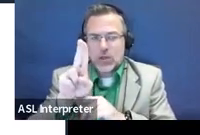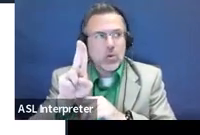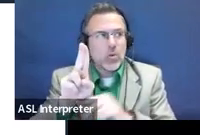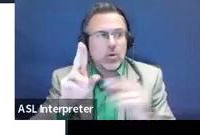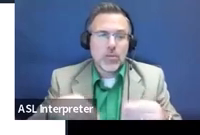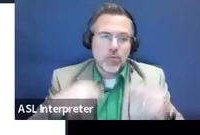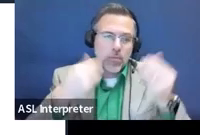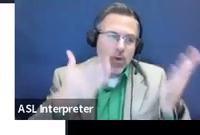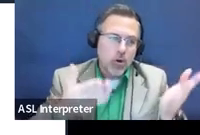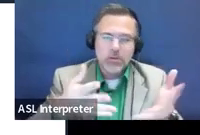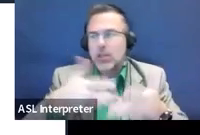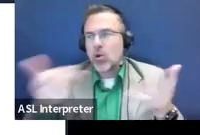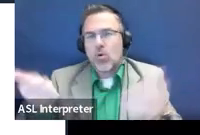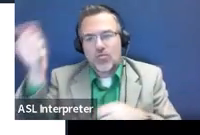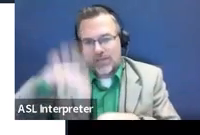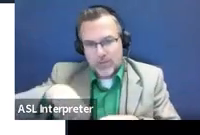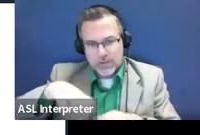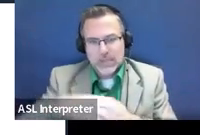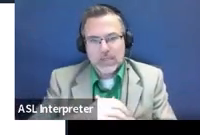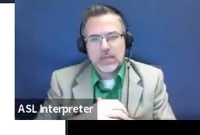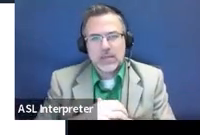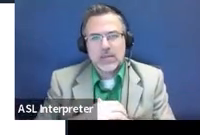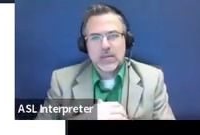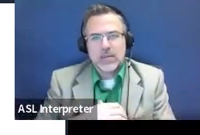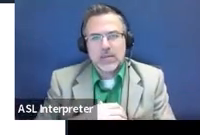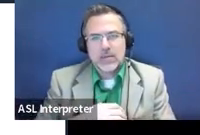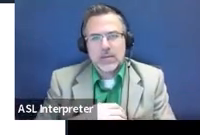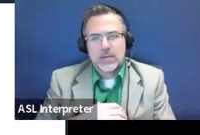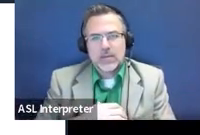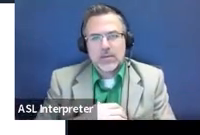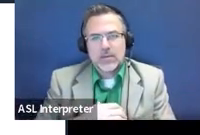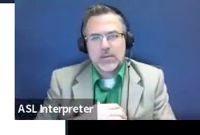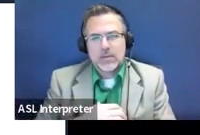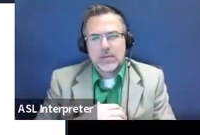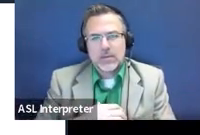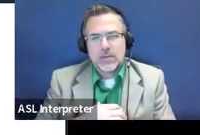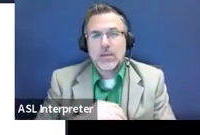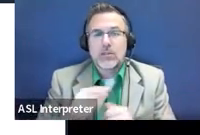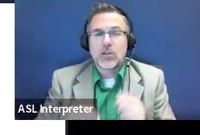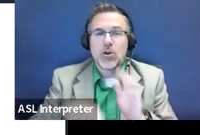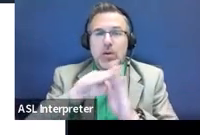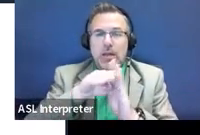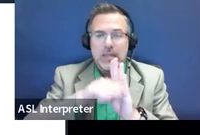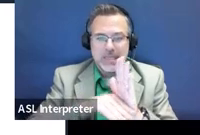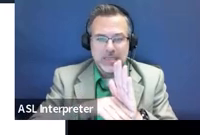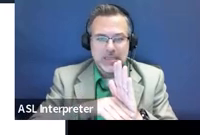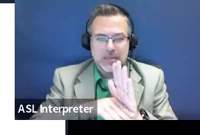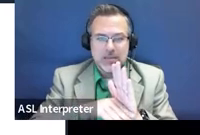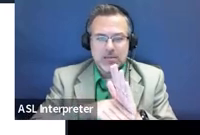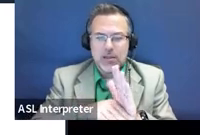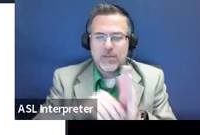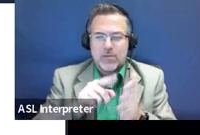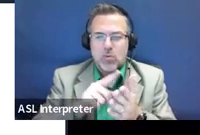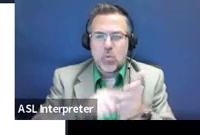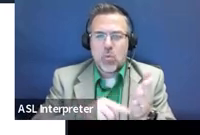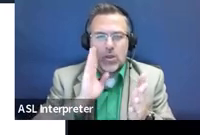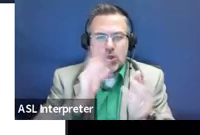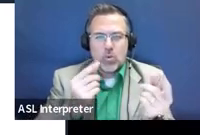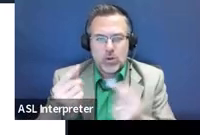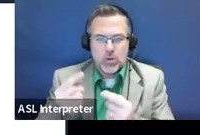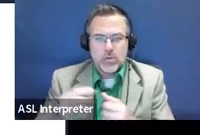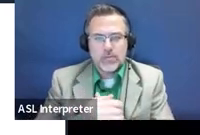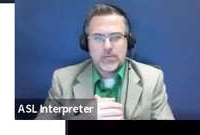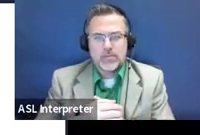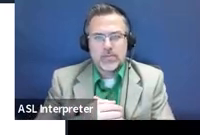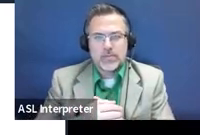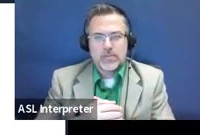things in section one. So section one is just a list basically of like, this is what we're going to do. And then section two is going to